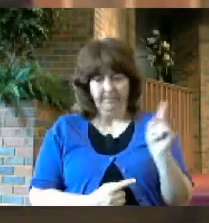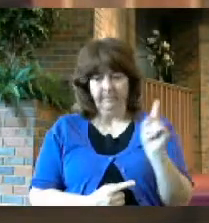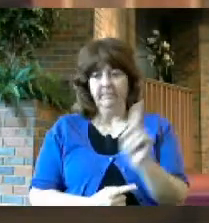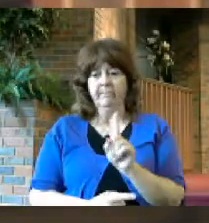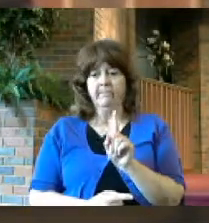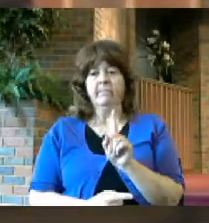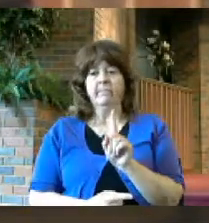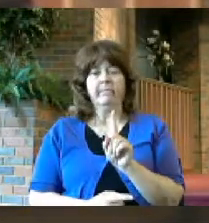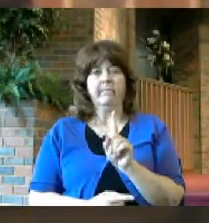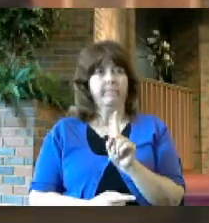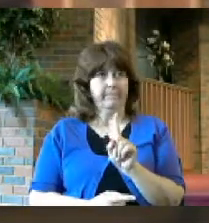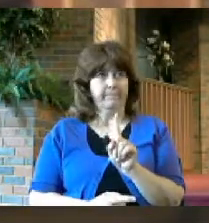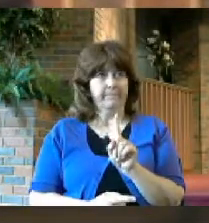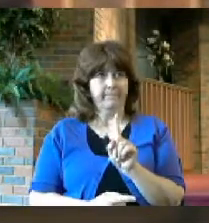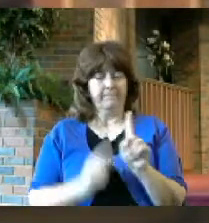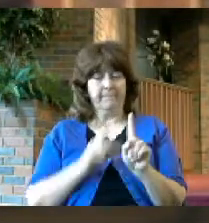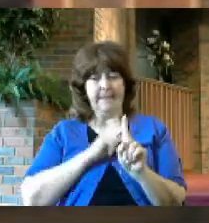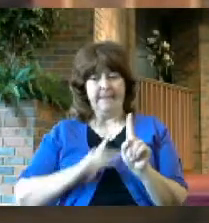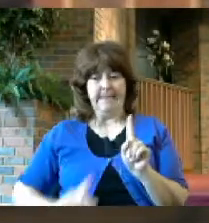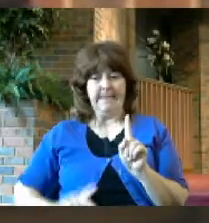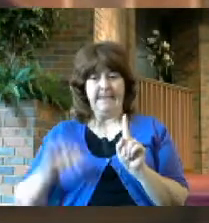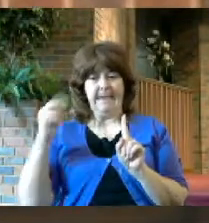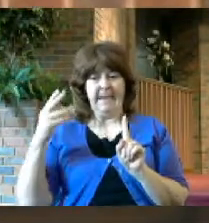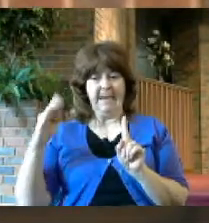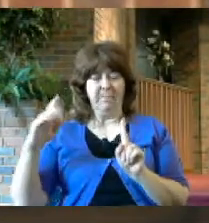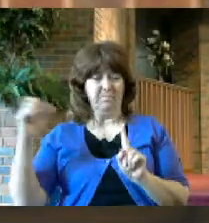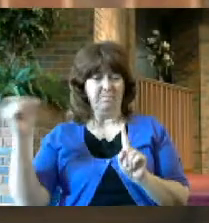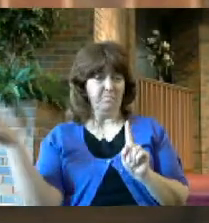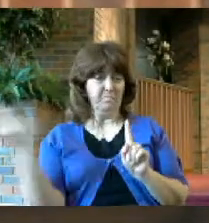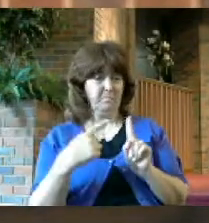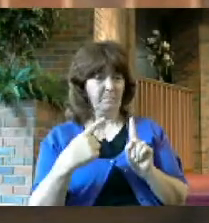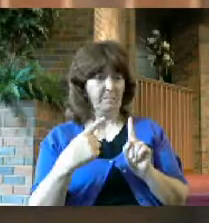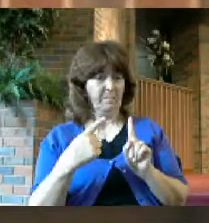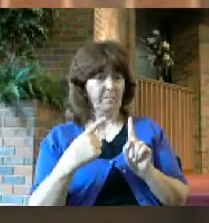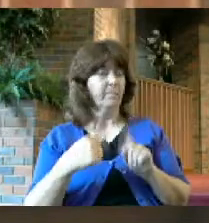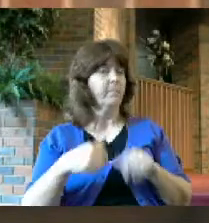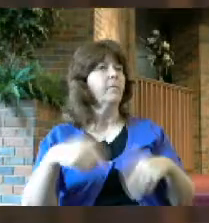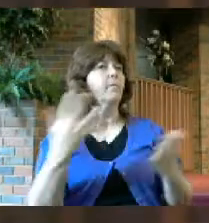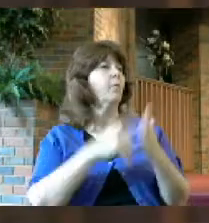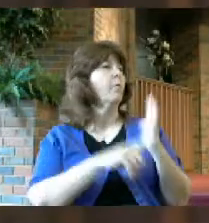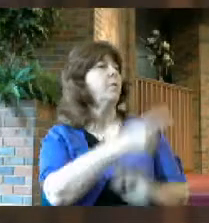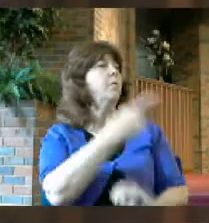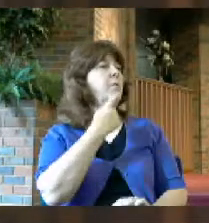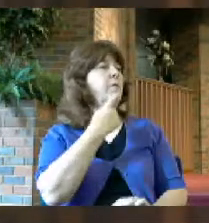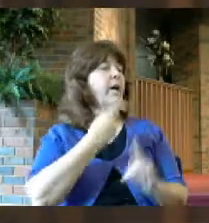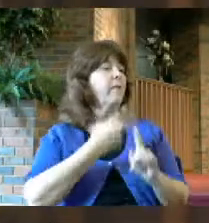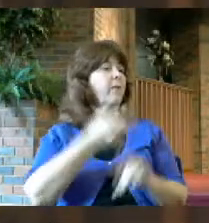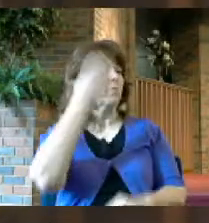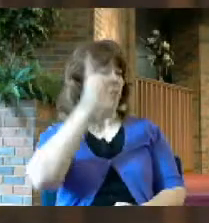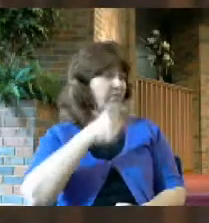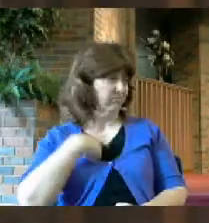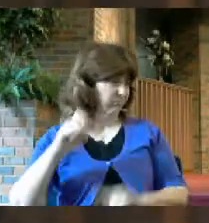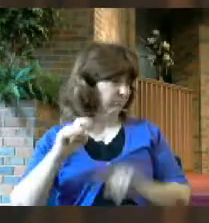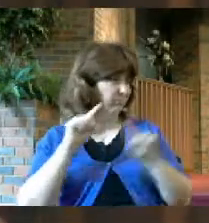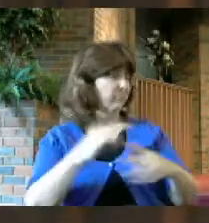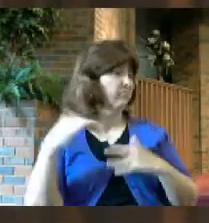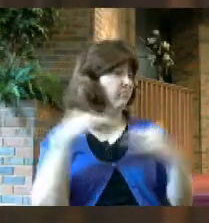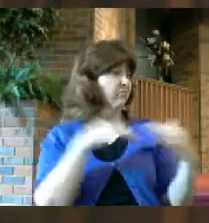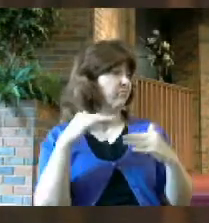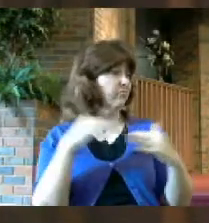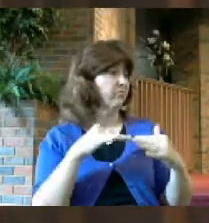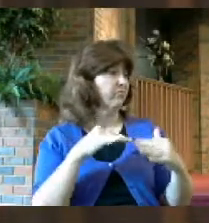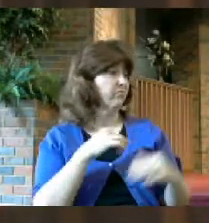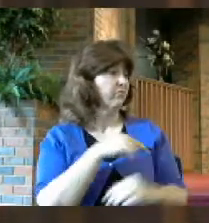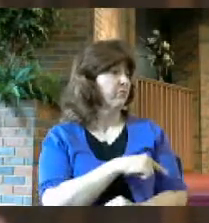Ahab asks him, "So what have you got to say, man of God? Should we go up or not?" And Micaiah says, "Sure.